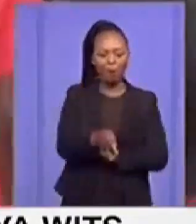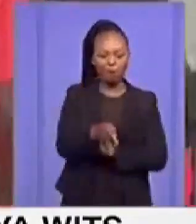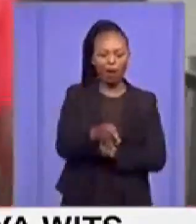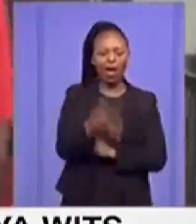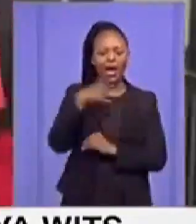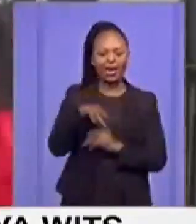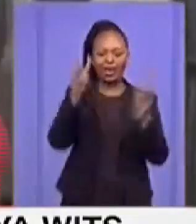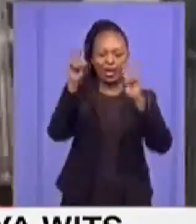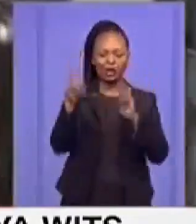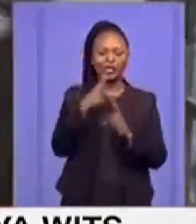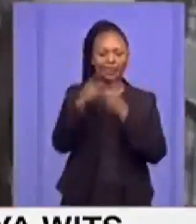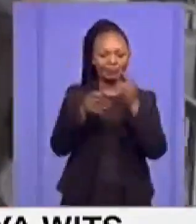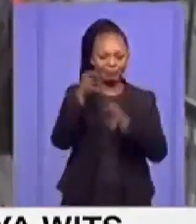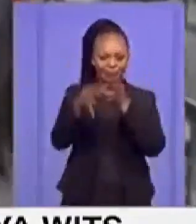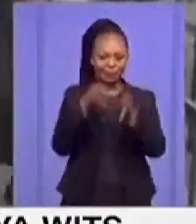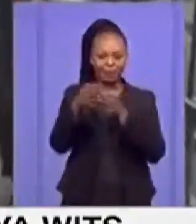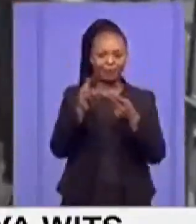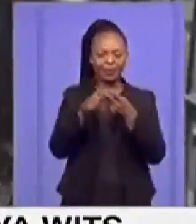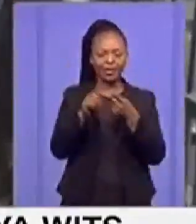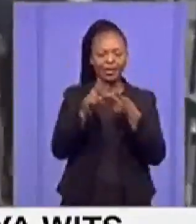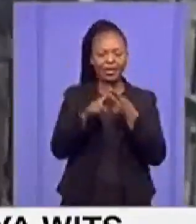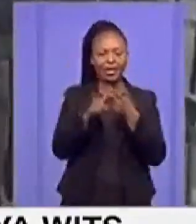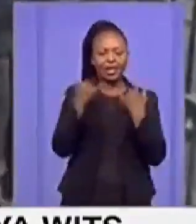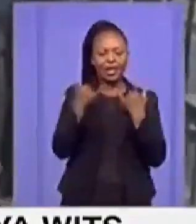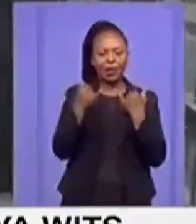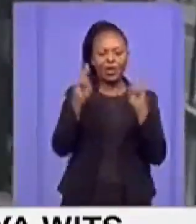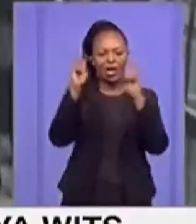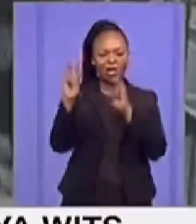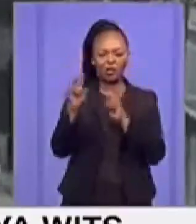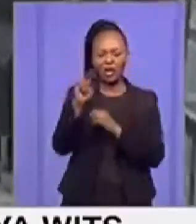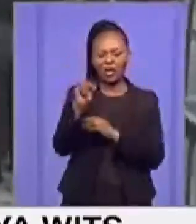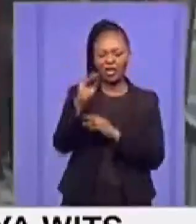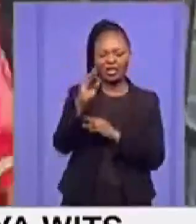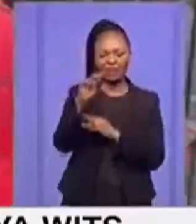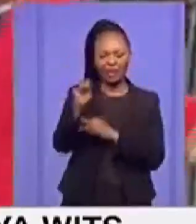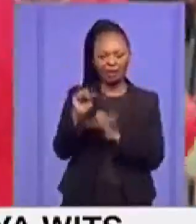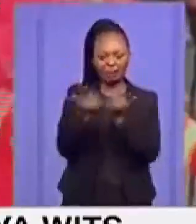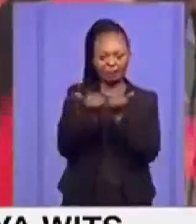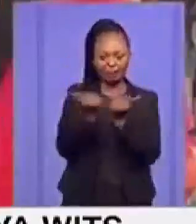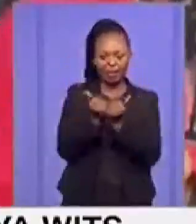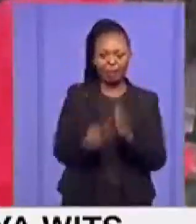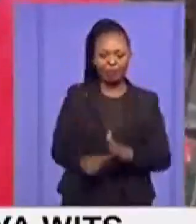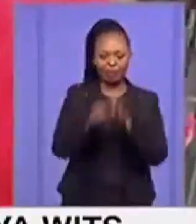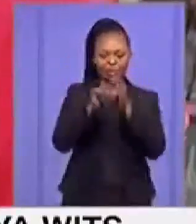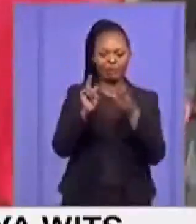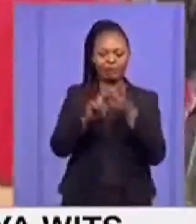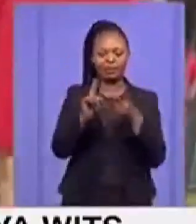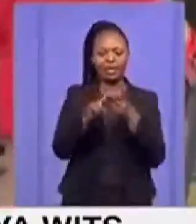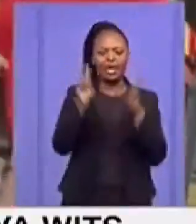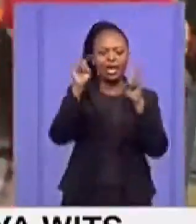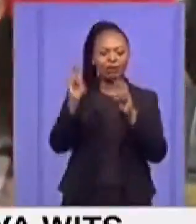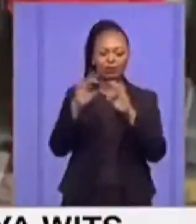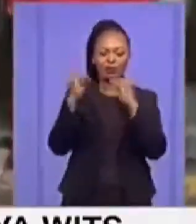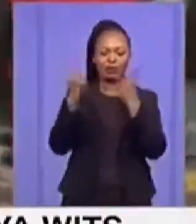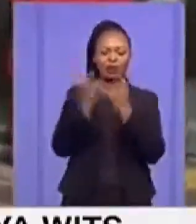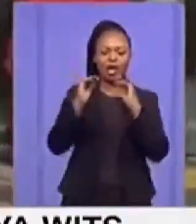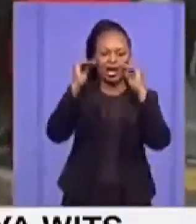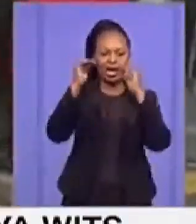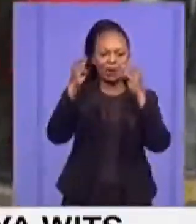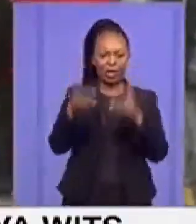we are raising are sectoral issues which must be addressed by NFSAS, are sectoral issues which must be addressed by the Department of